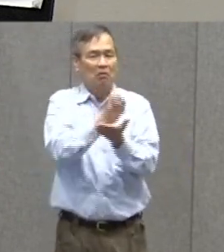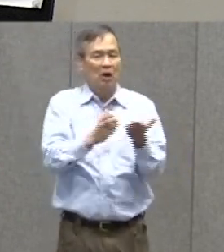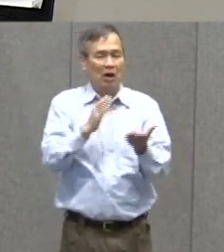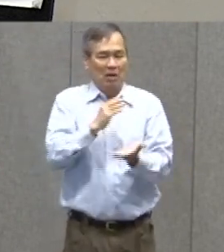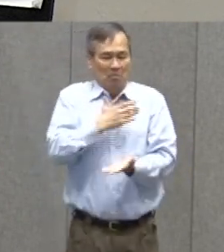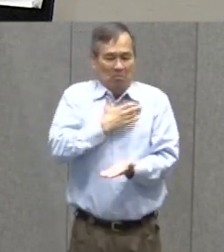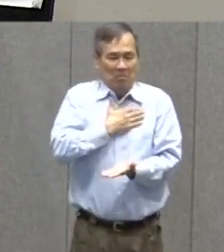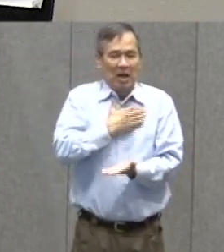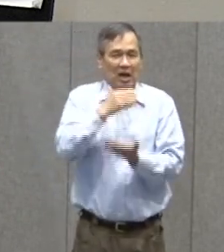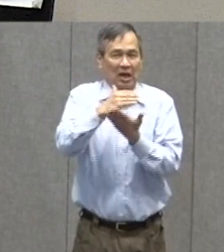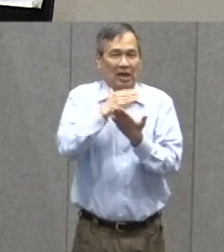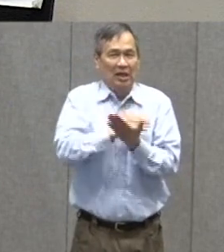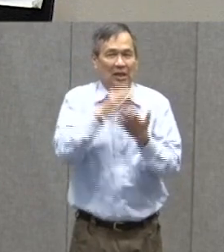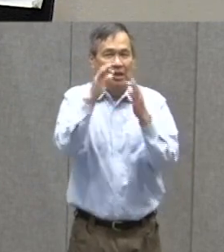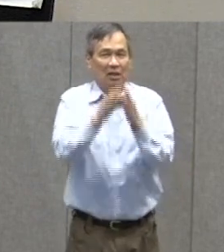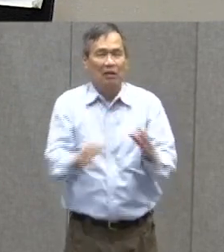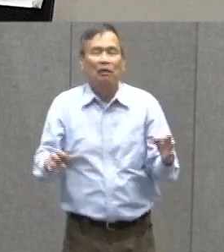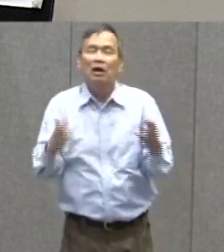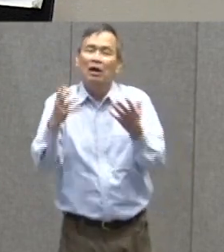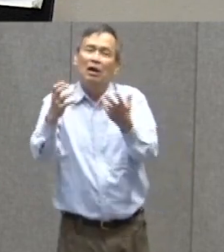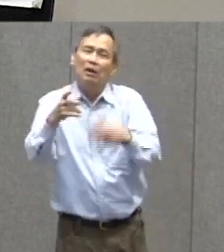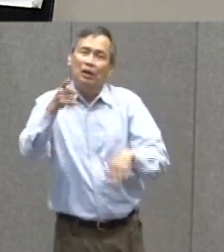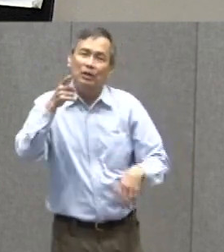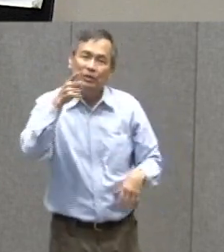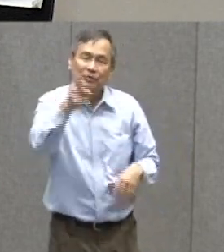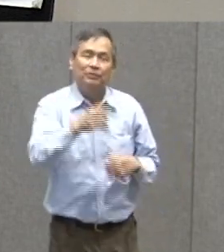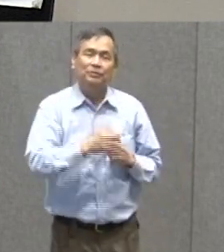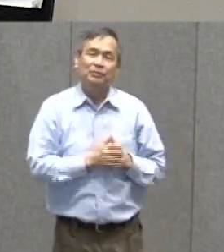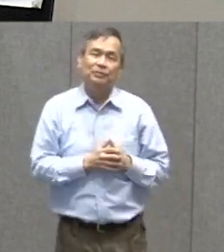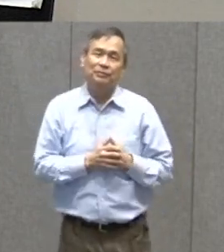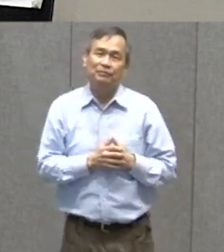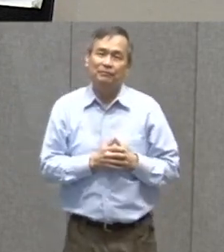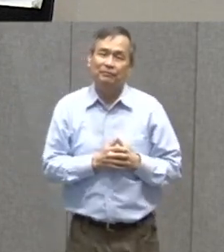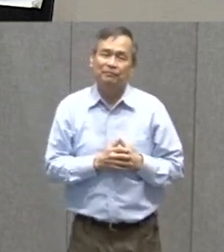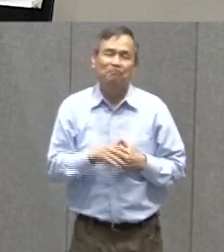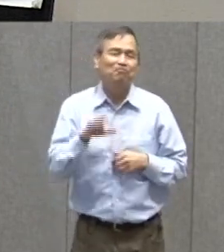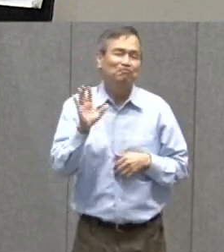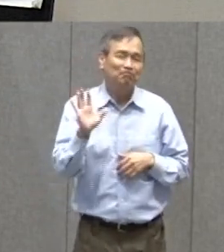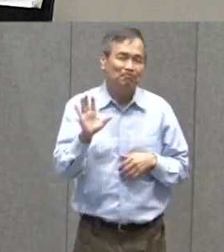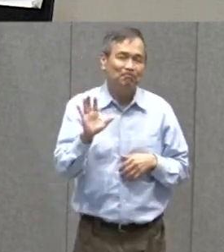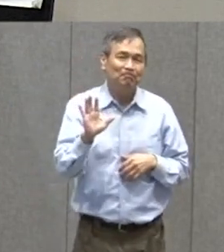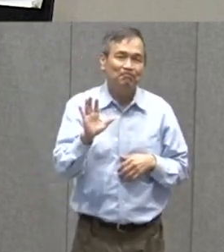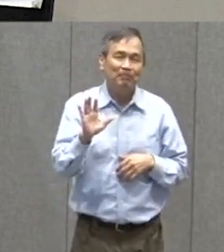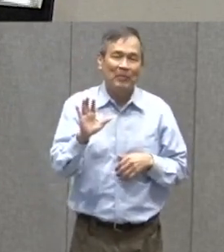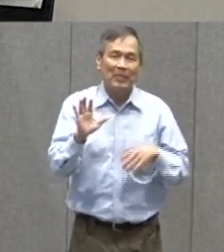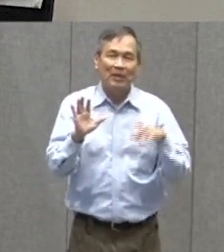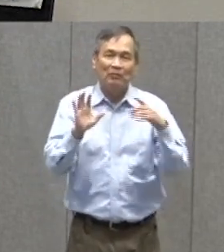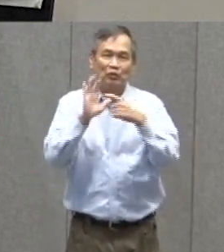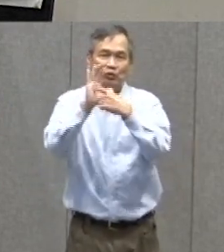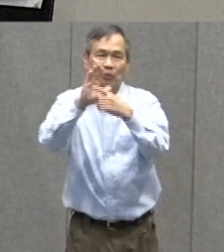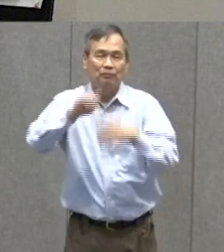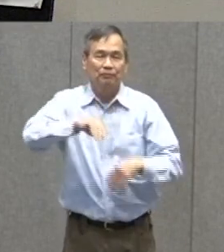lesson today is that I want you to be able to, I'm going to flip this over